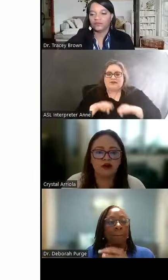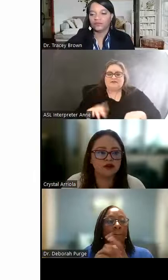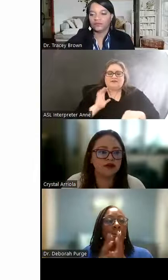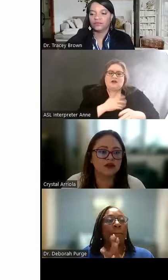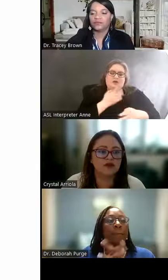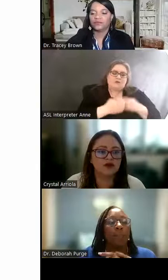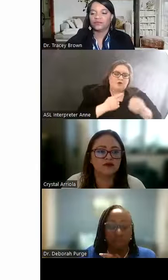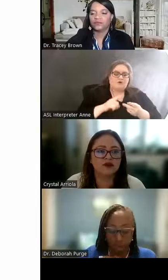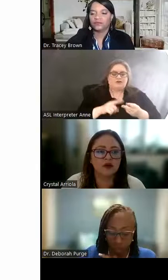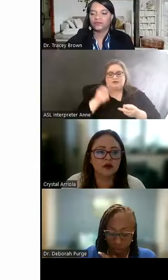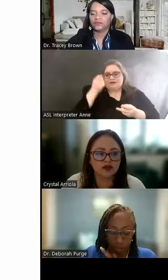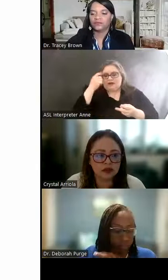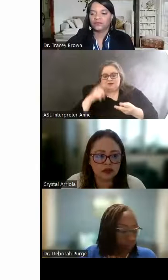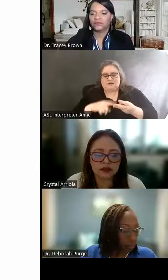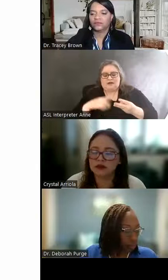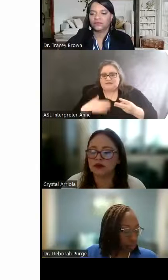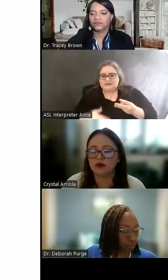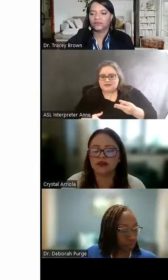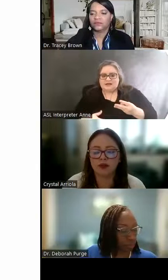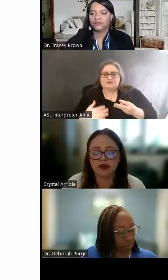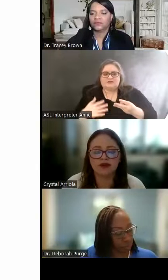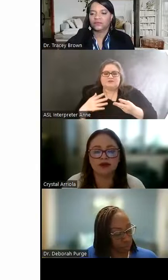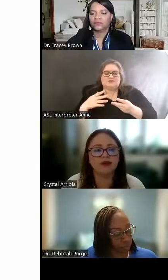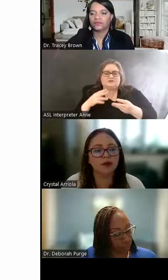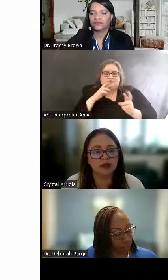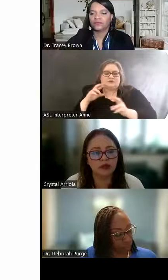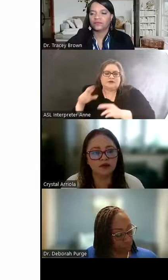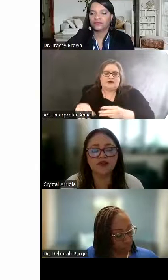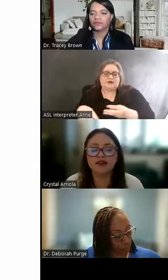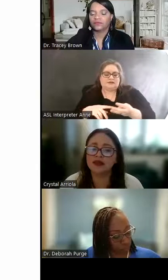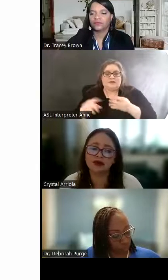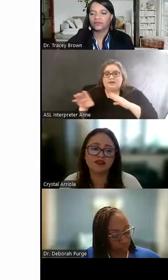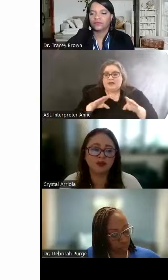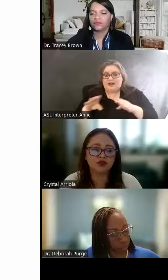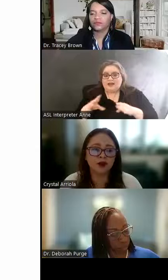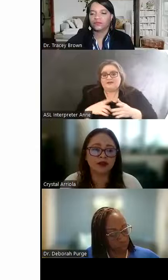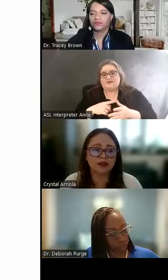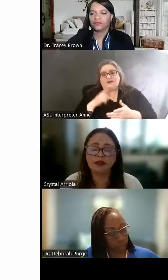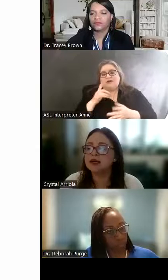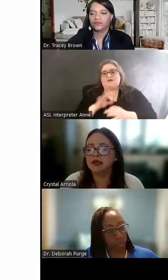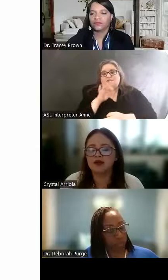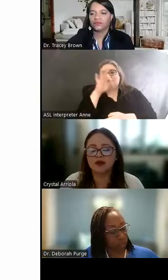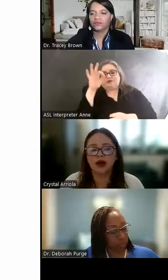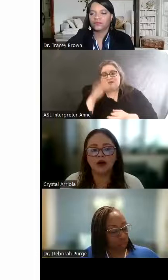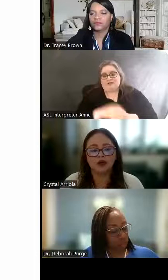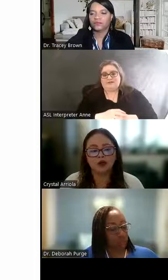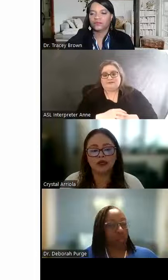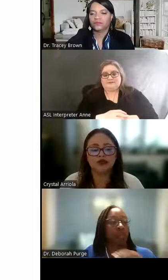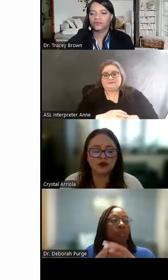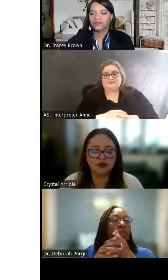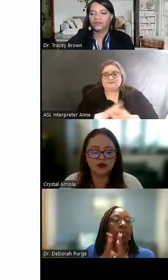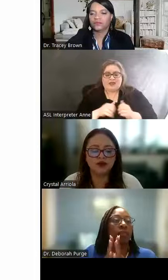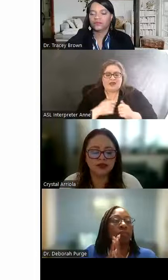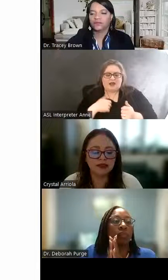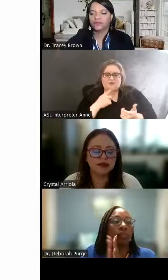our cognitions, our physiological responses, our behaviors, and even our spirituality. And so how can we